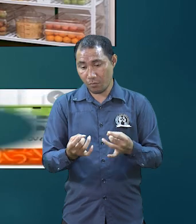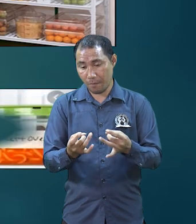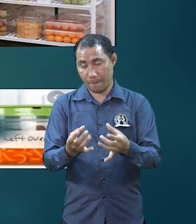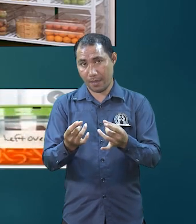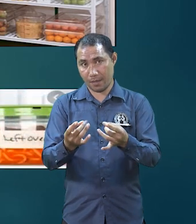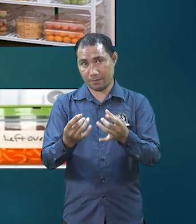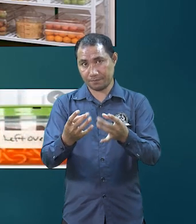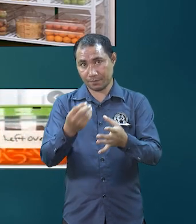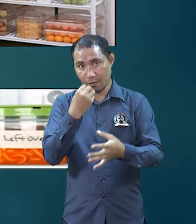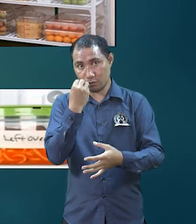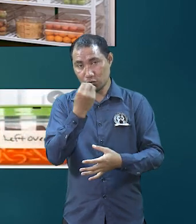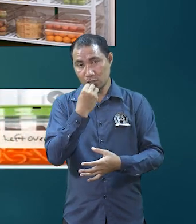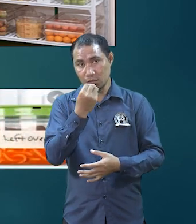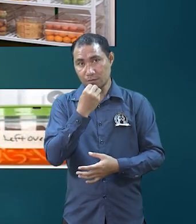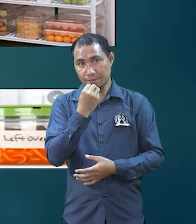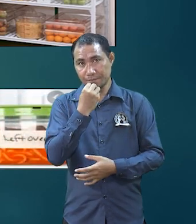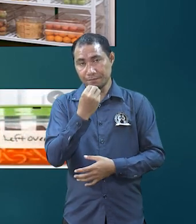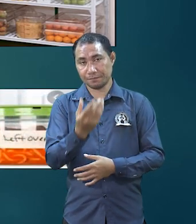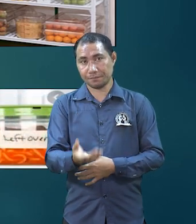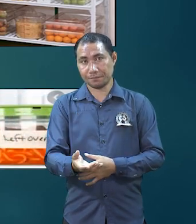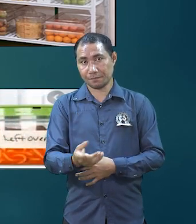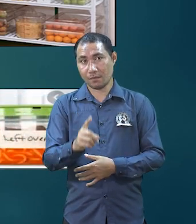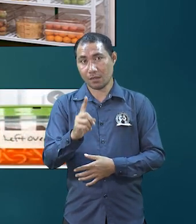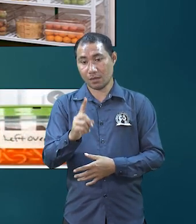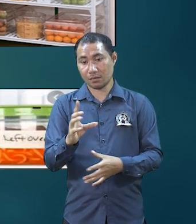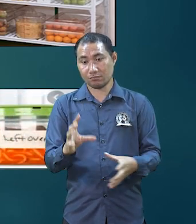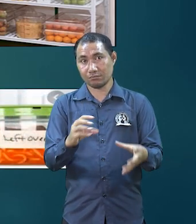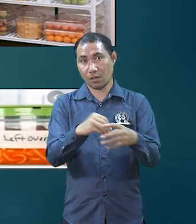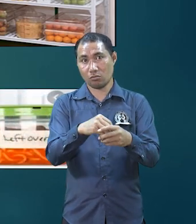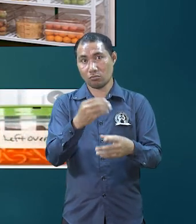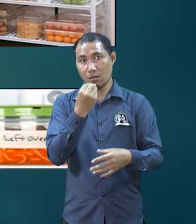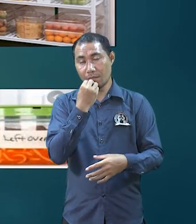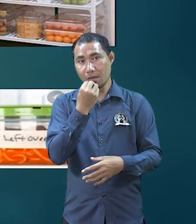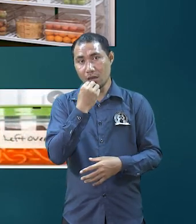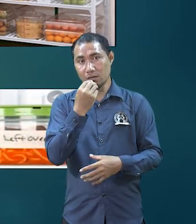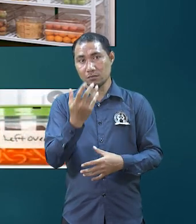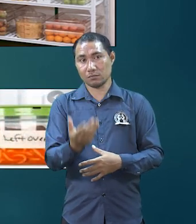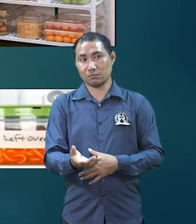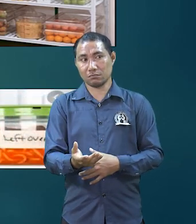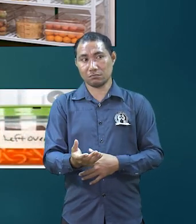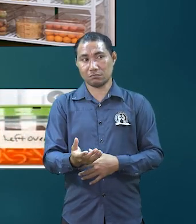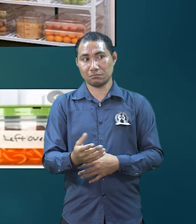preparation of food, and storage of food